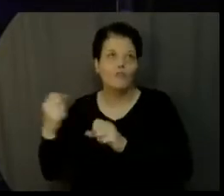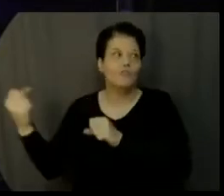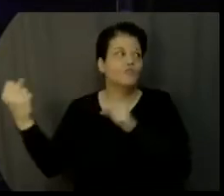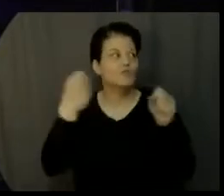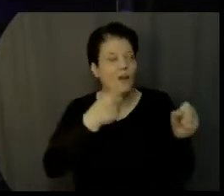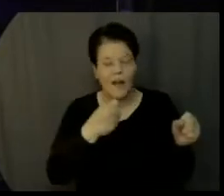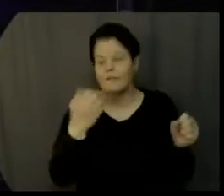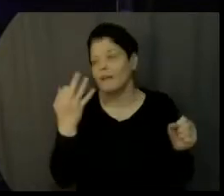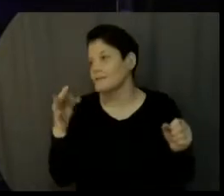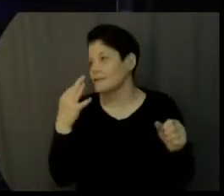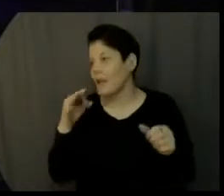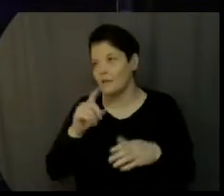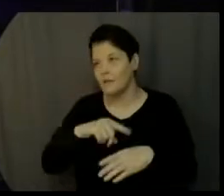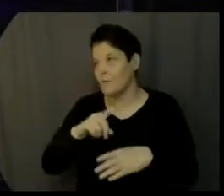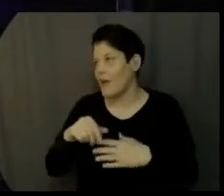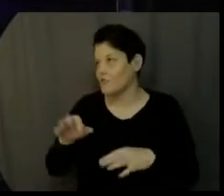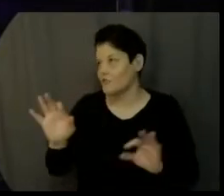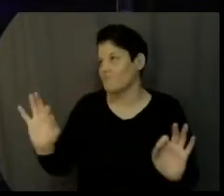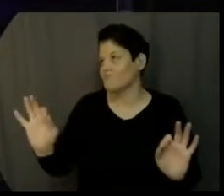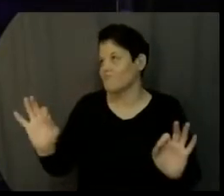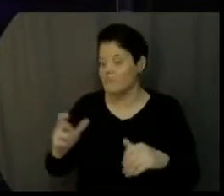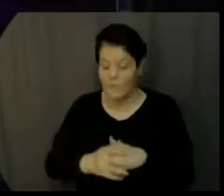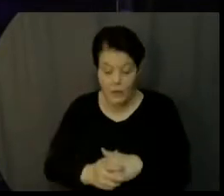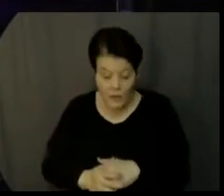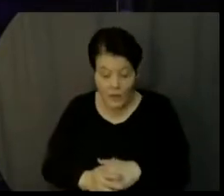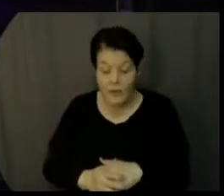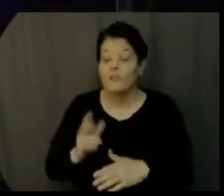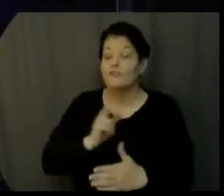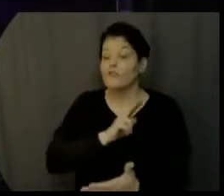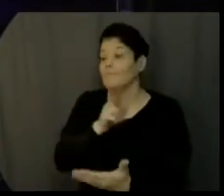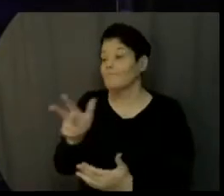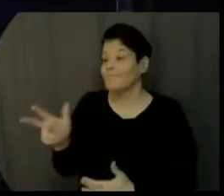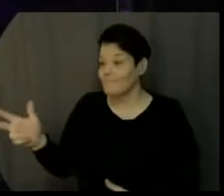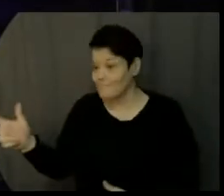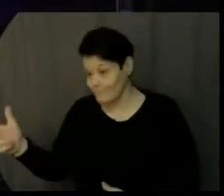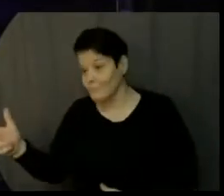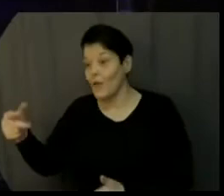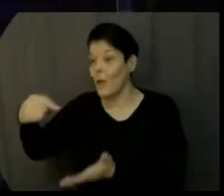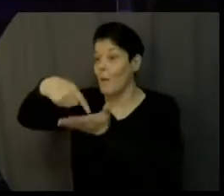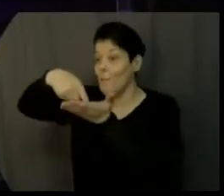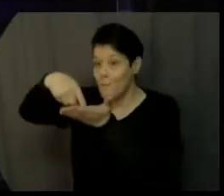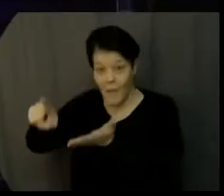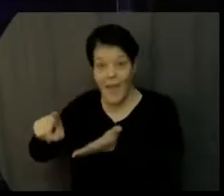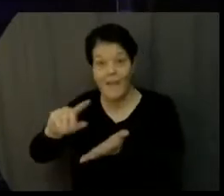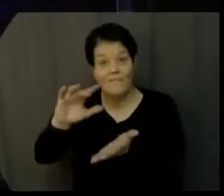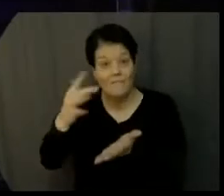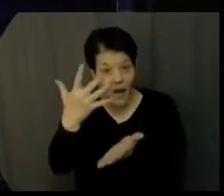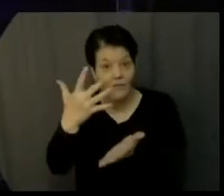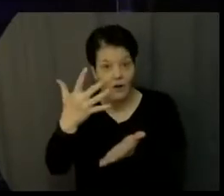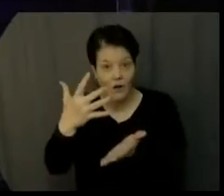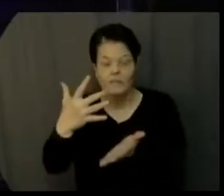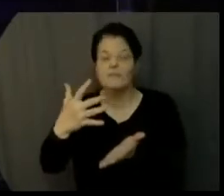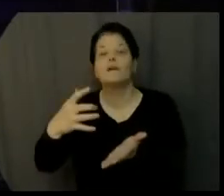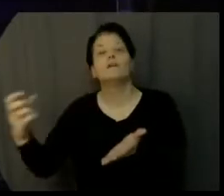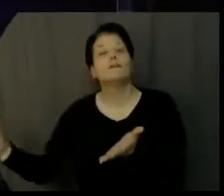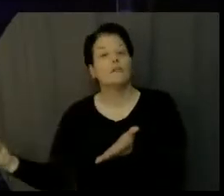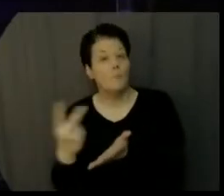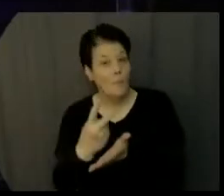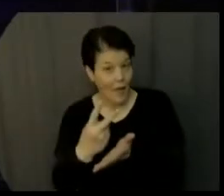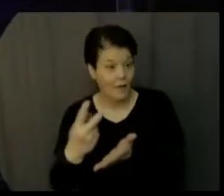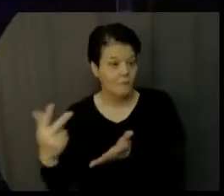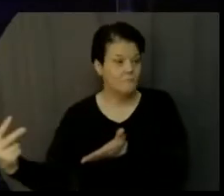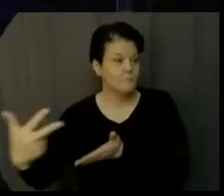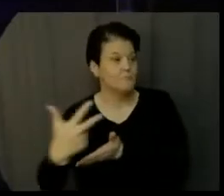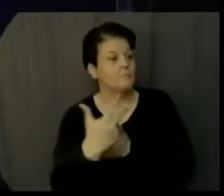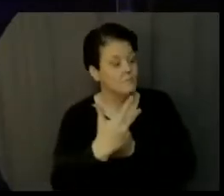19 miles is not going to be a problem. I get to the off-ramp, get off, pay the toll, another $5 to get back on, and I have to get 19